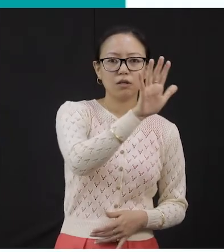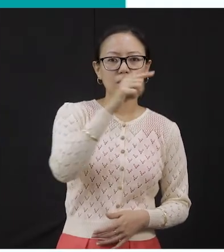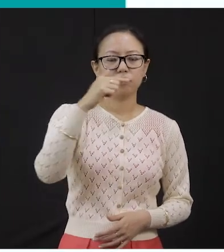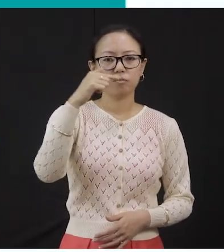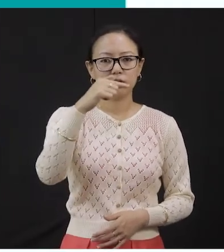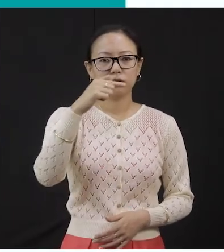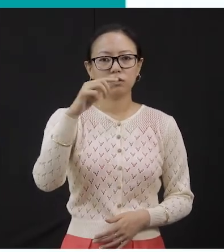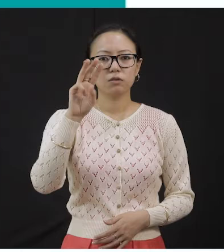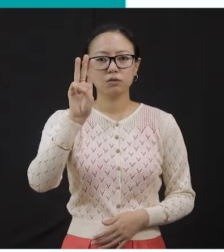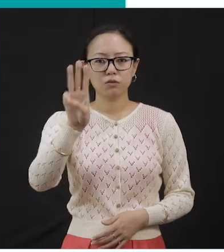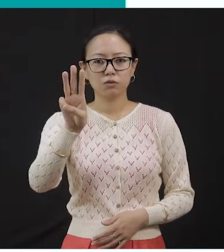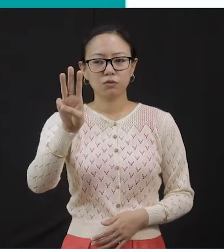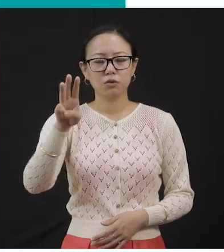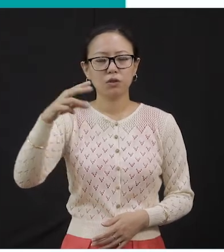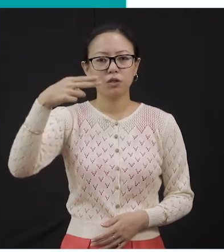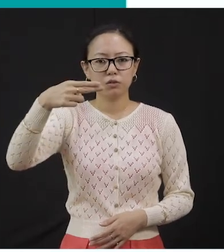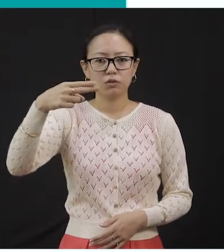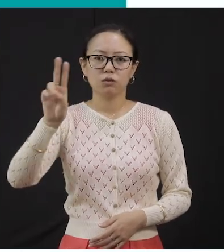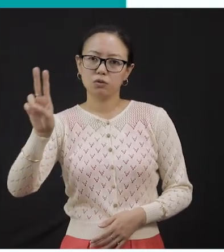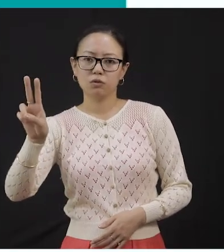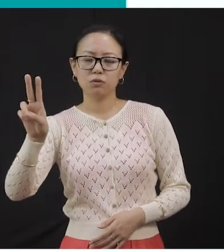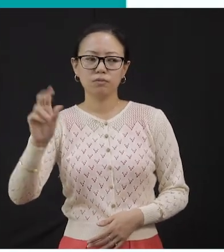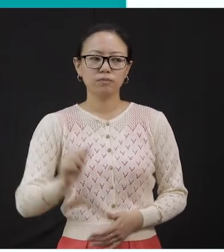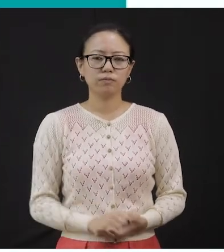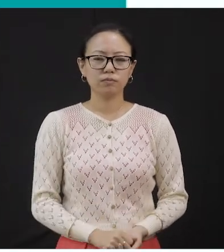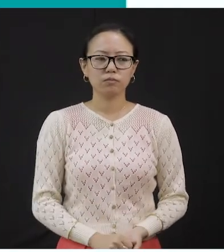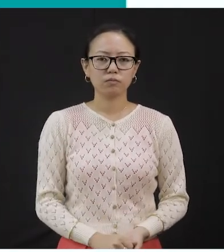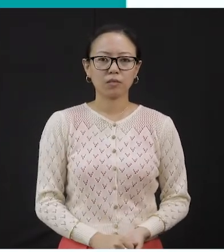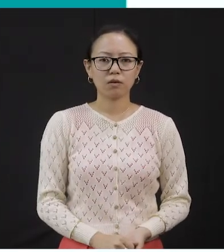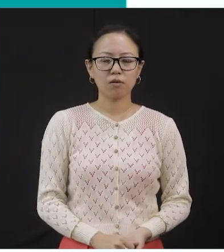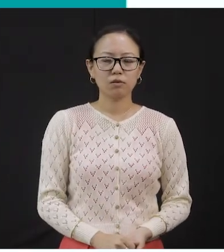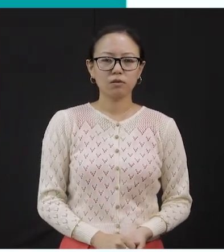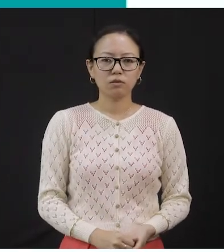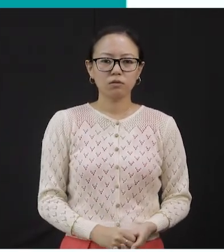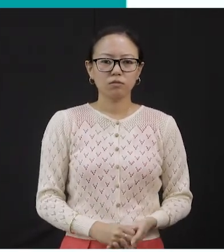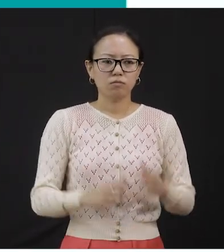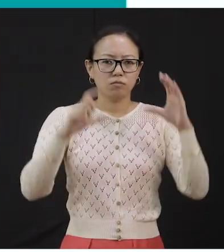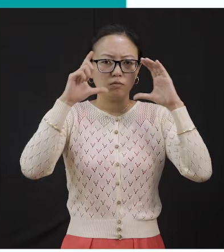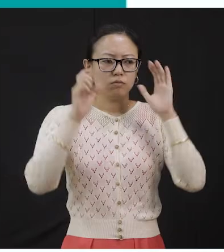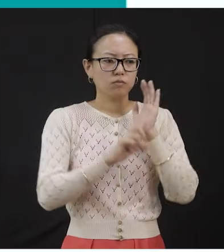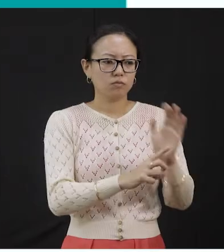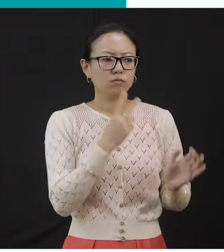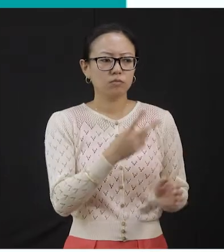5 minus 3 is equal to 2. Okay, then tell me how many hats are here?